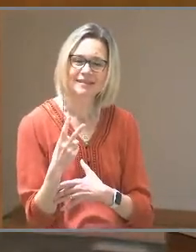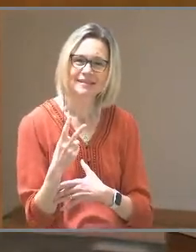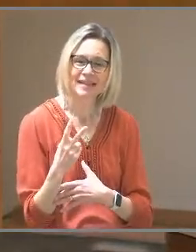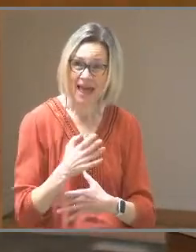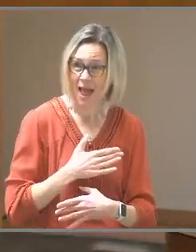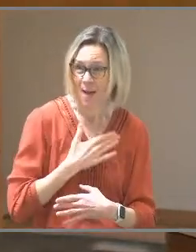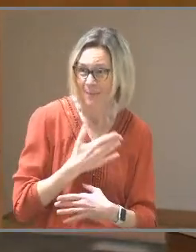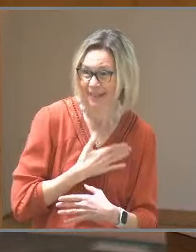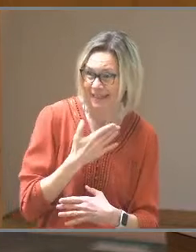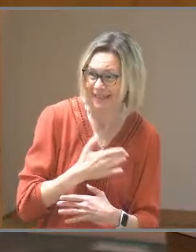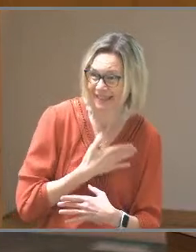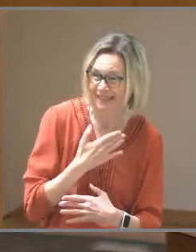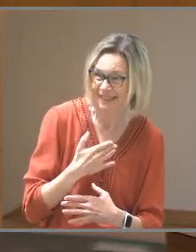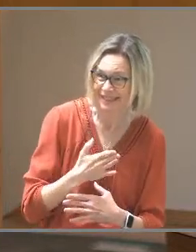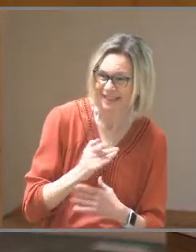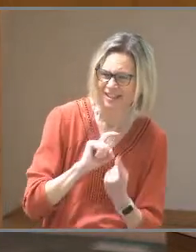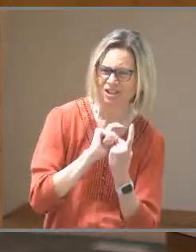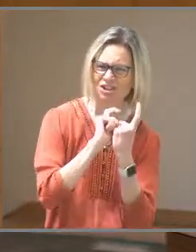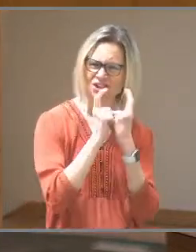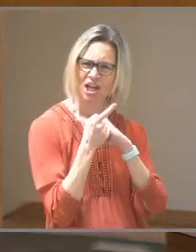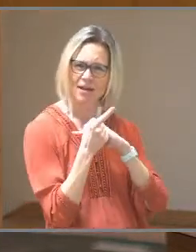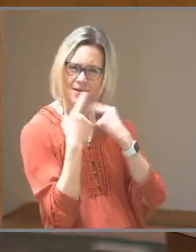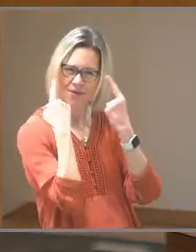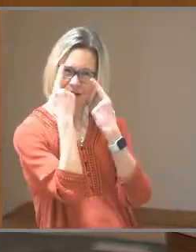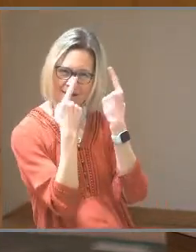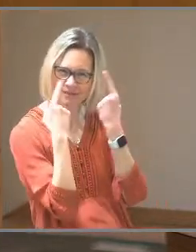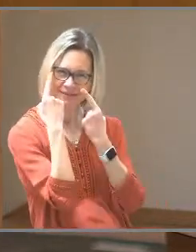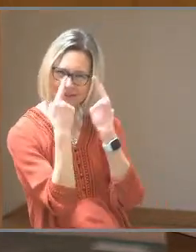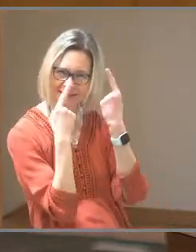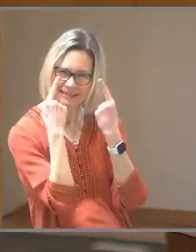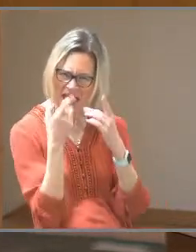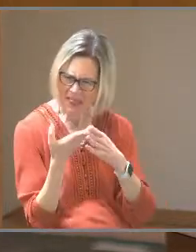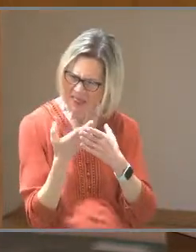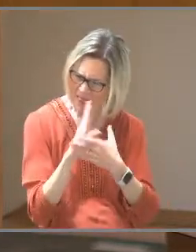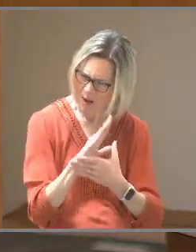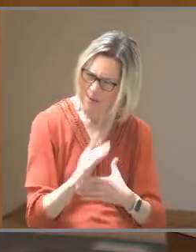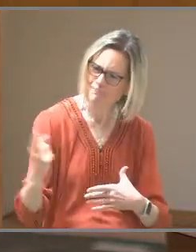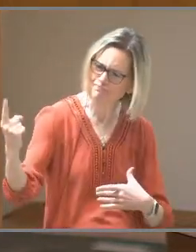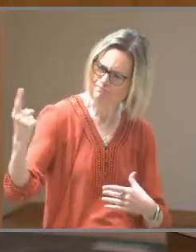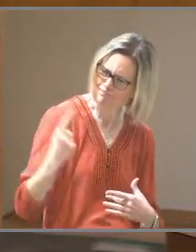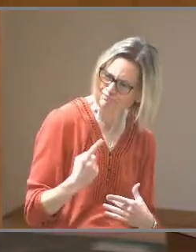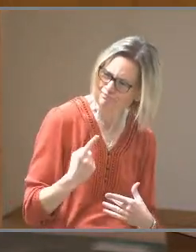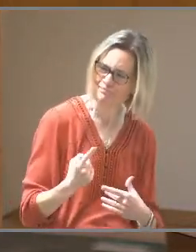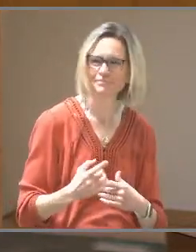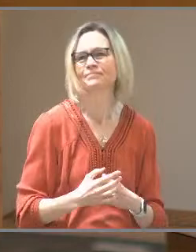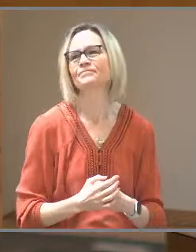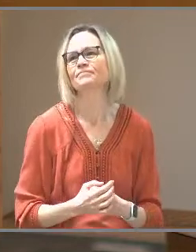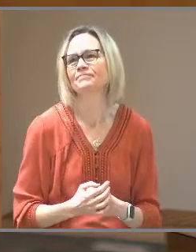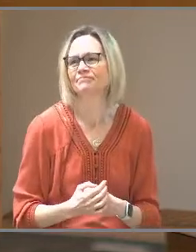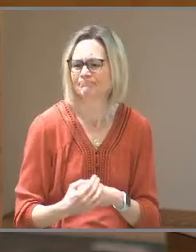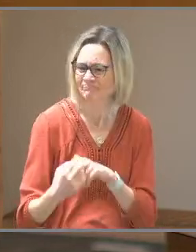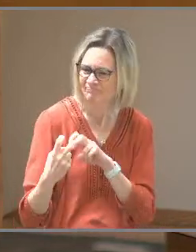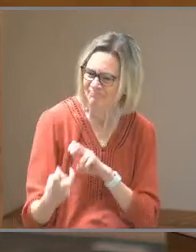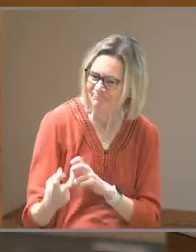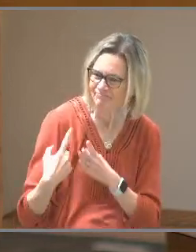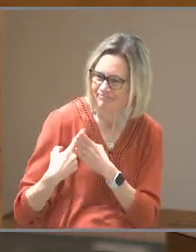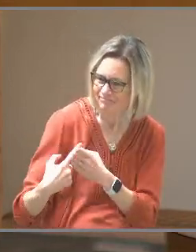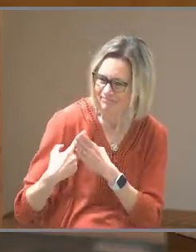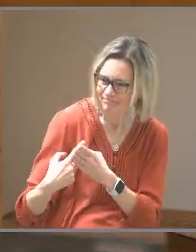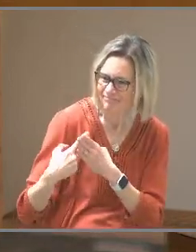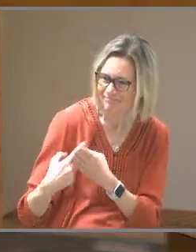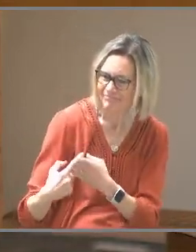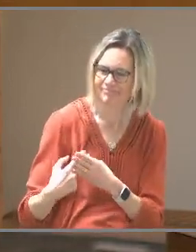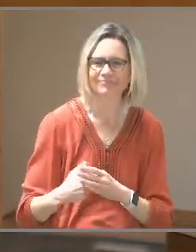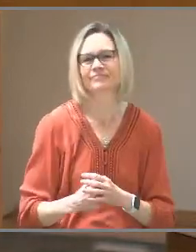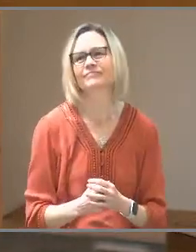He changed what he was thinking, and he allowed me to go into his room and have a wonderful conversation with